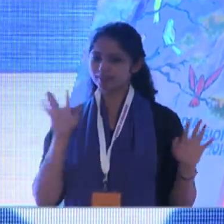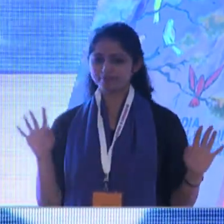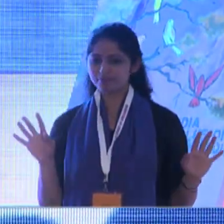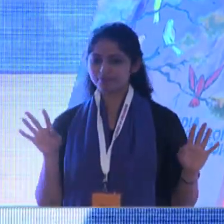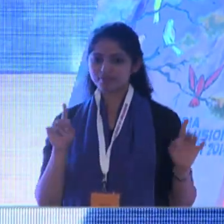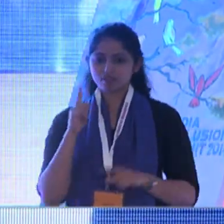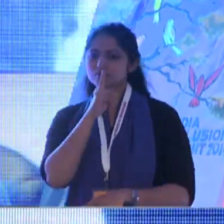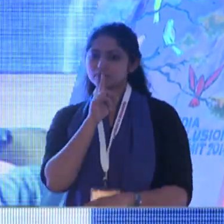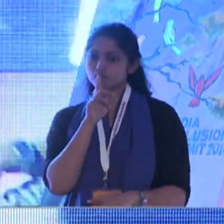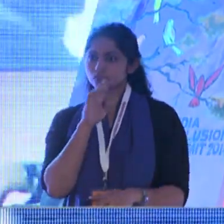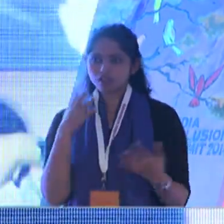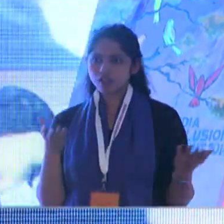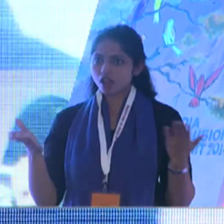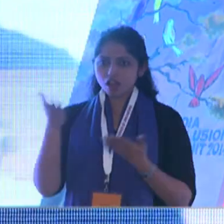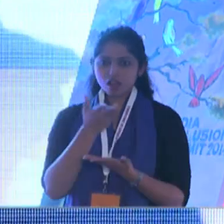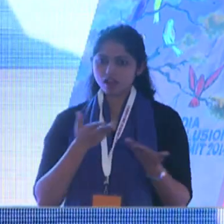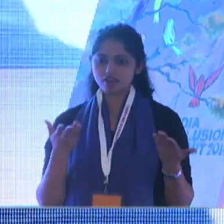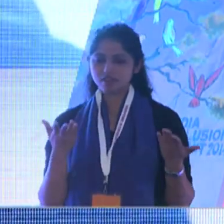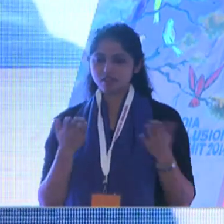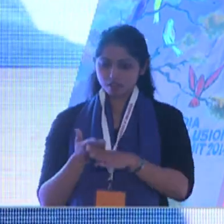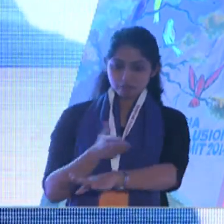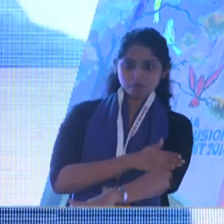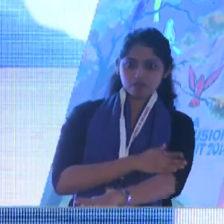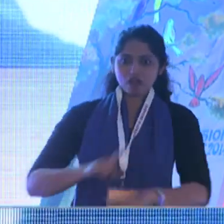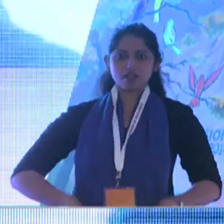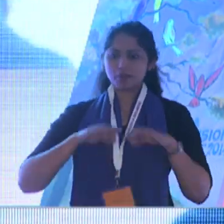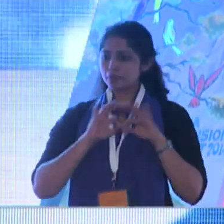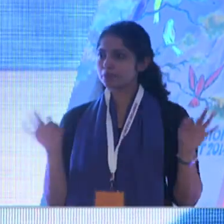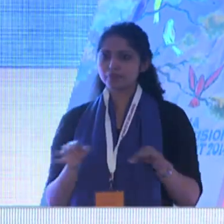Today I have been silenced like never before in my life.